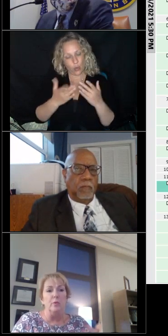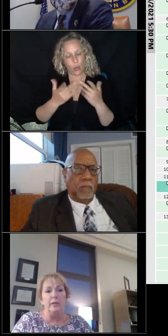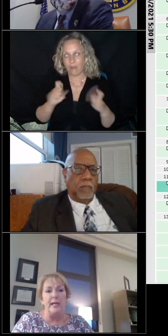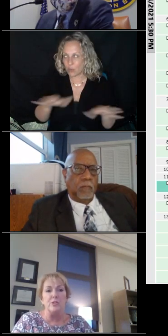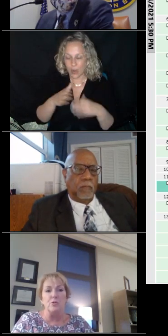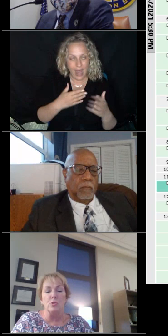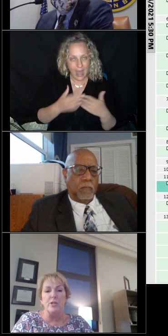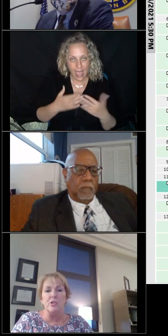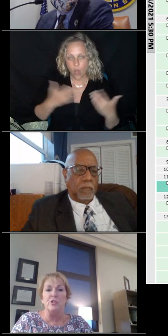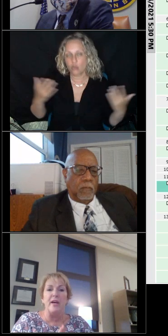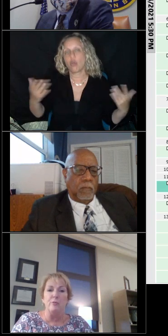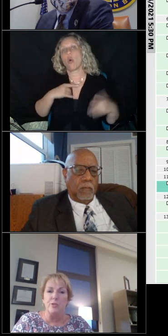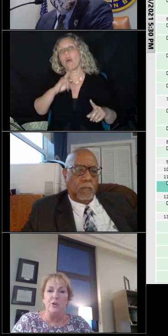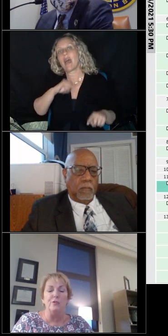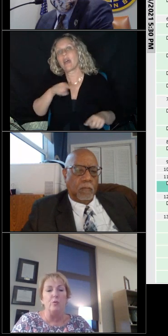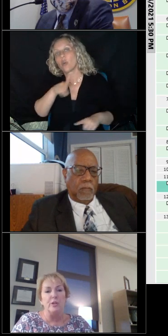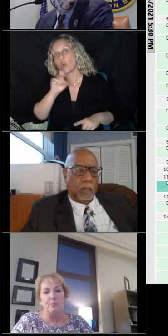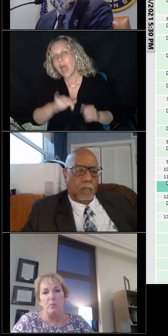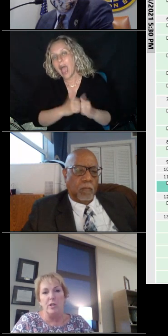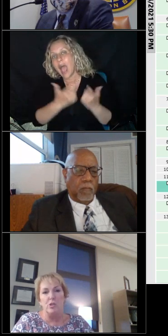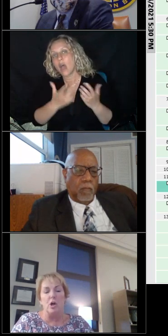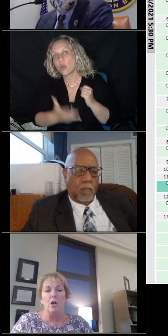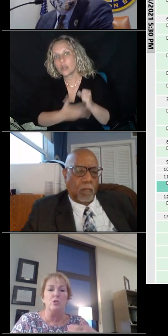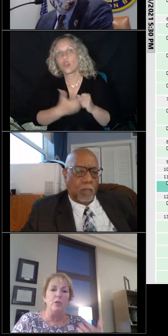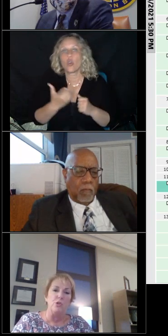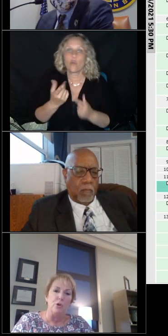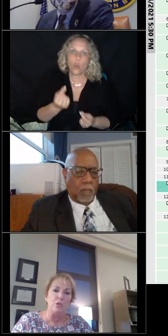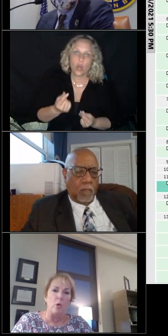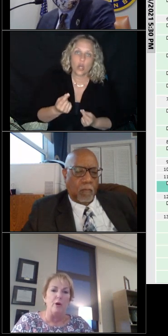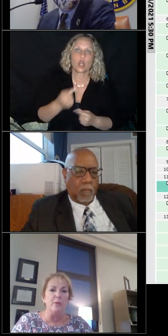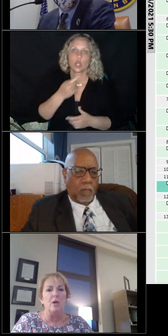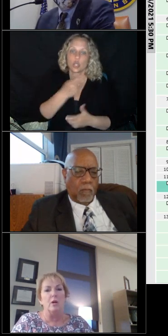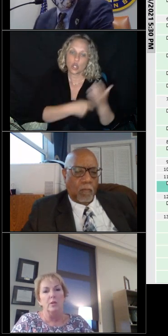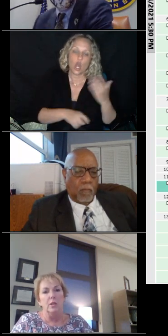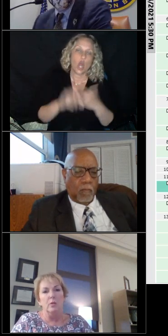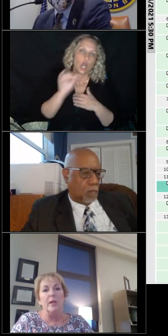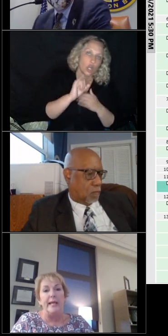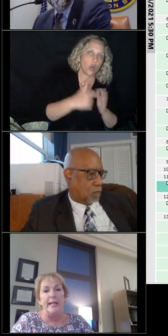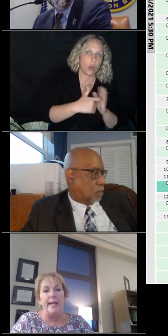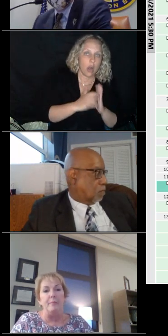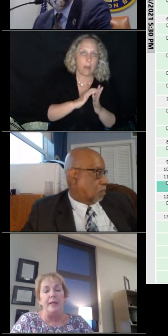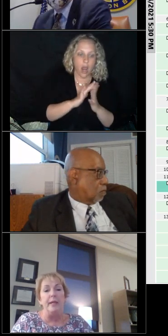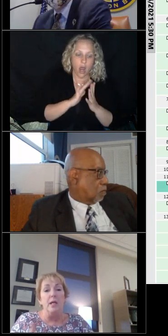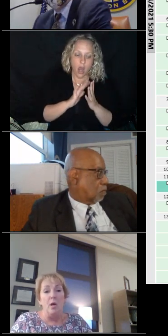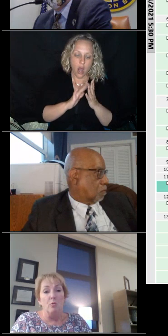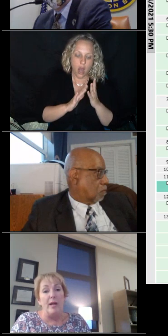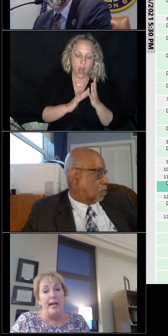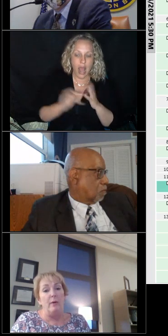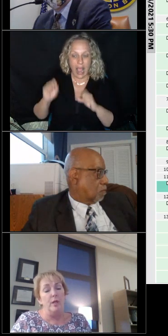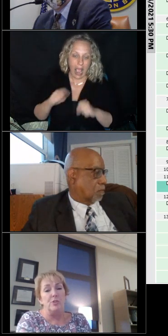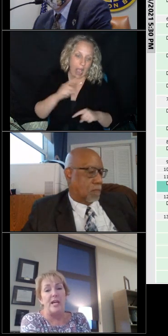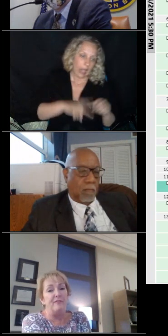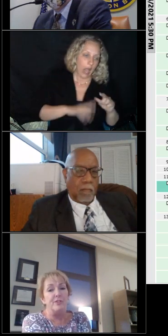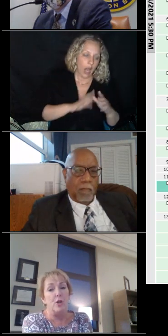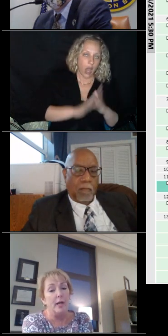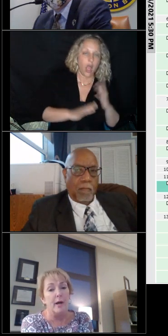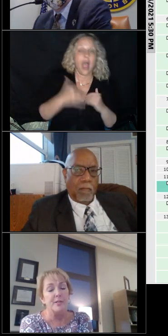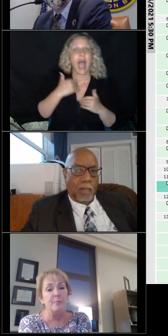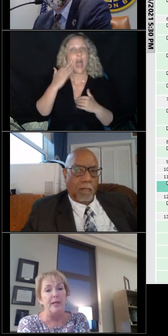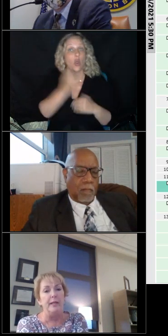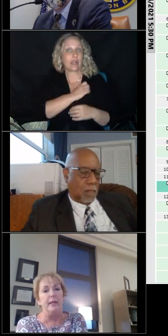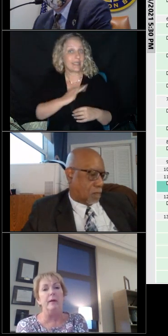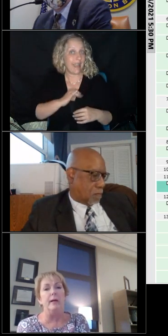it will answer those questions of how to reserve, what you charge, what your insurance requirements are, what can and can't be. Right now, I know staff